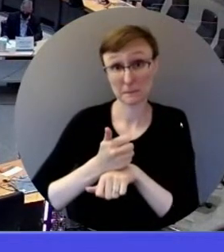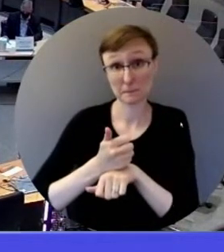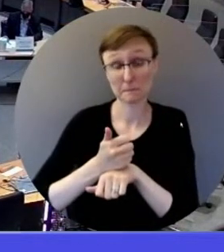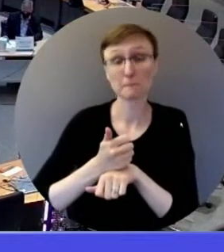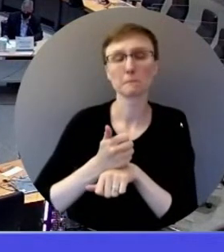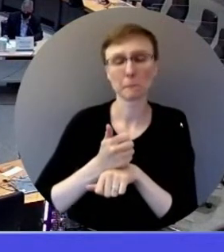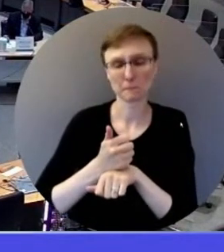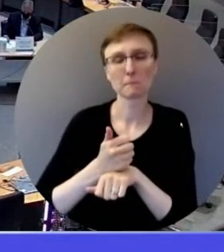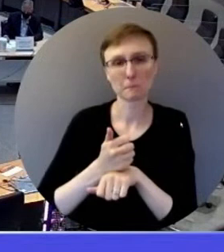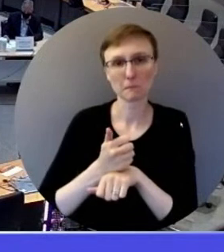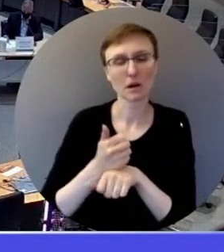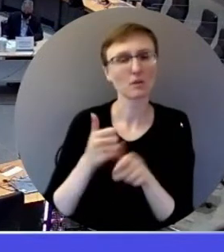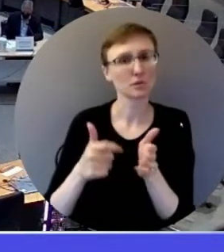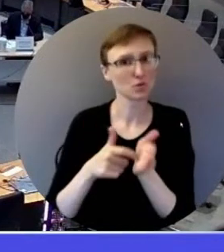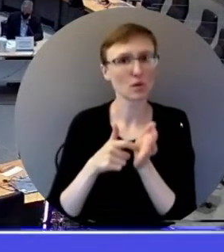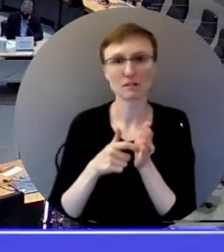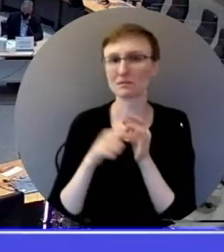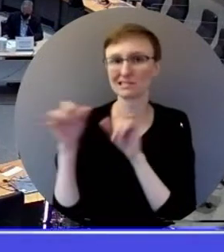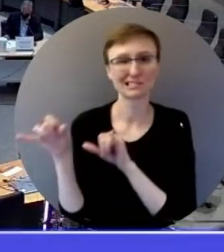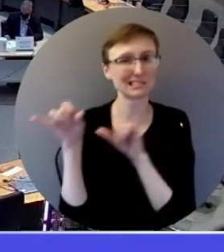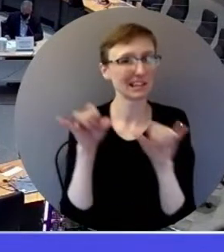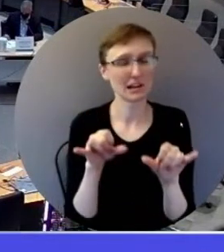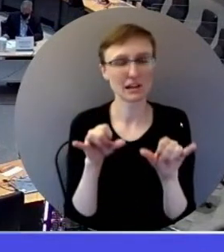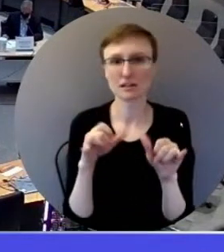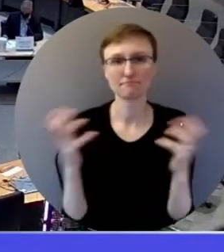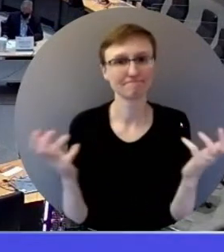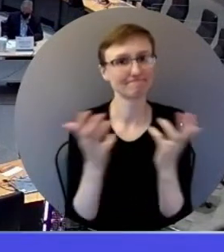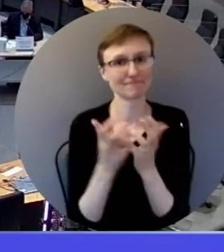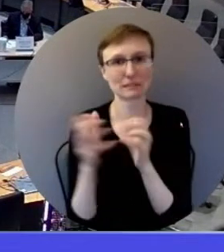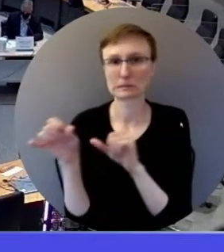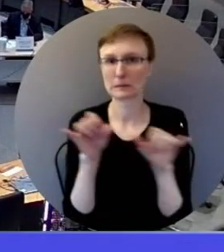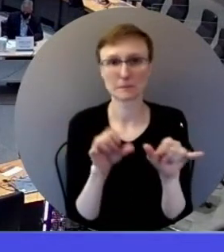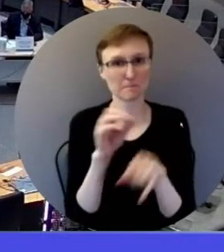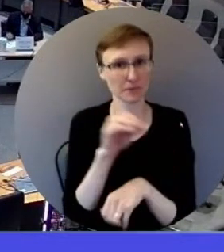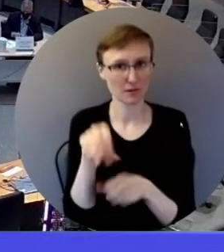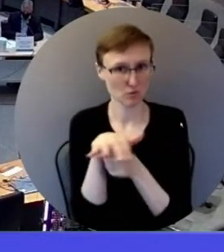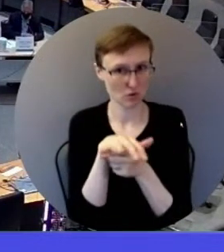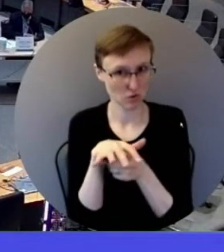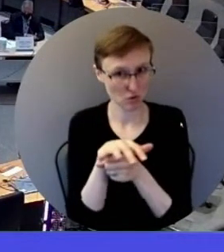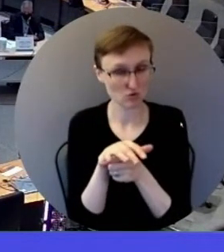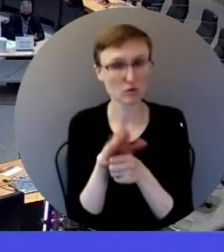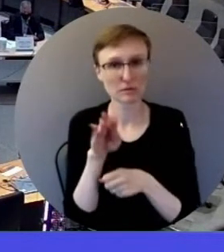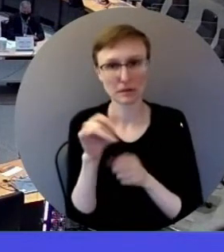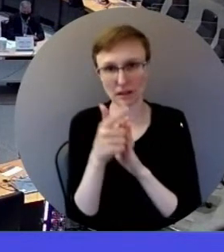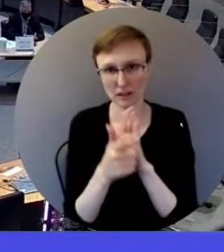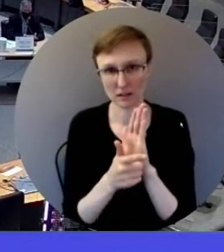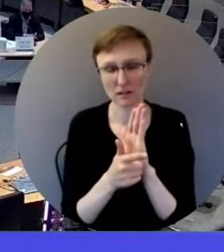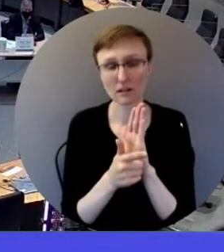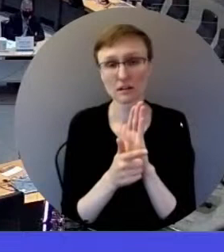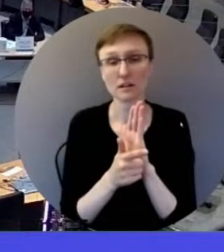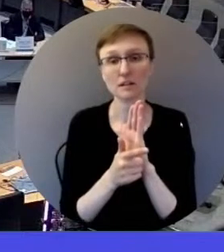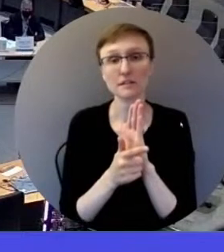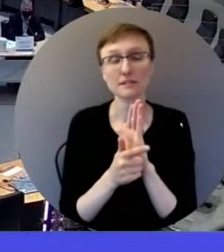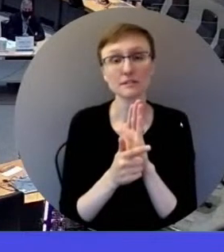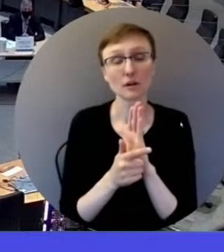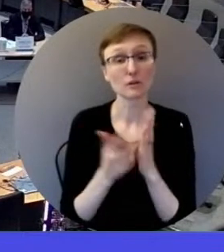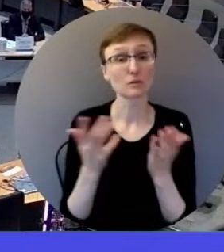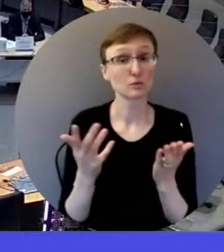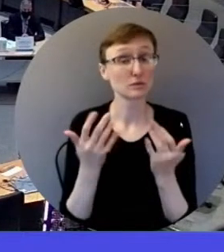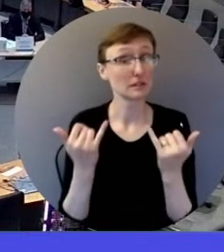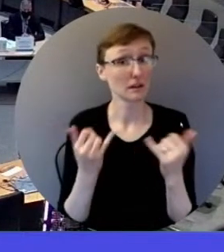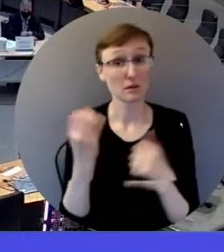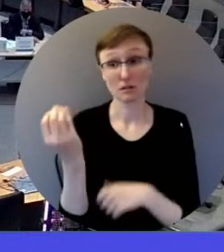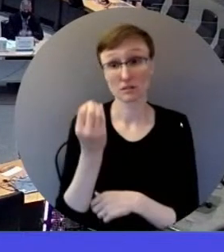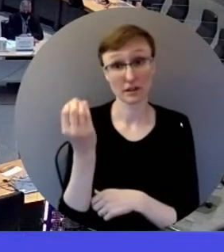as the local mask bylaw, and so the province is taking a look at what's needed over